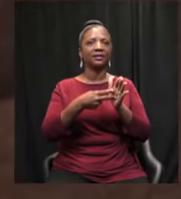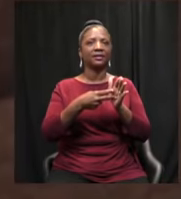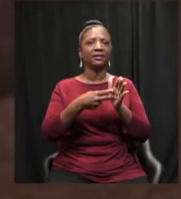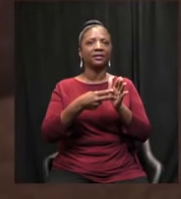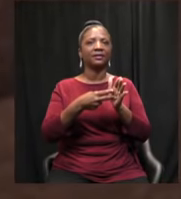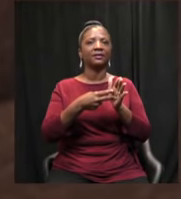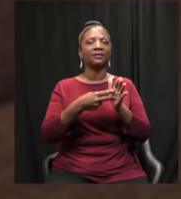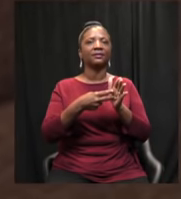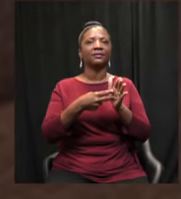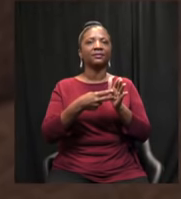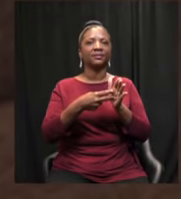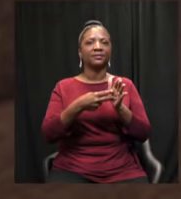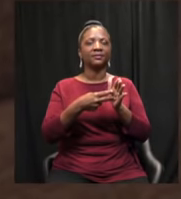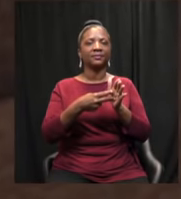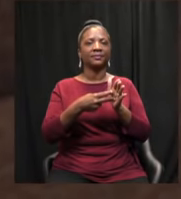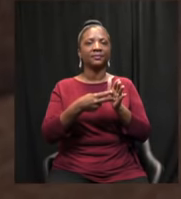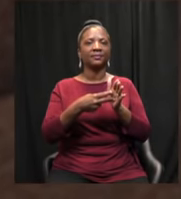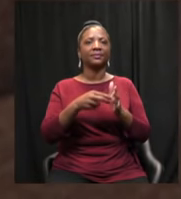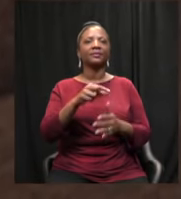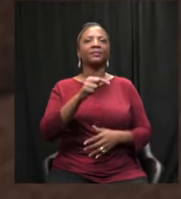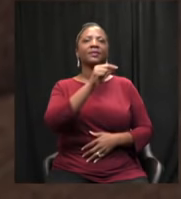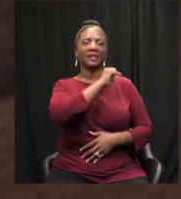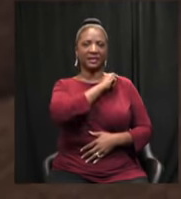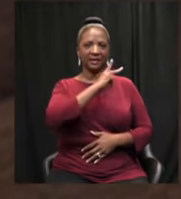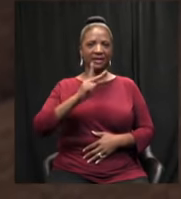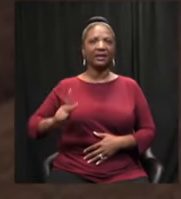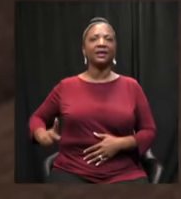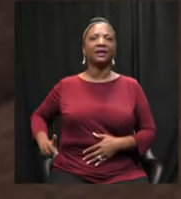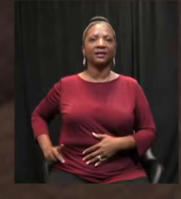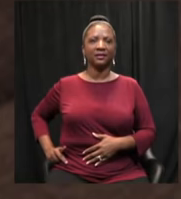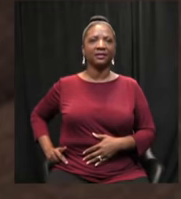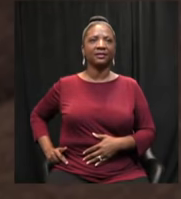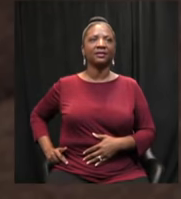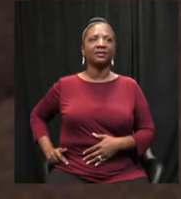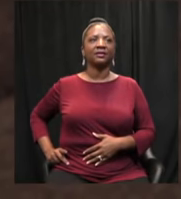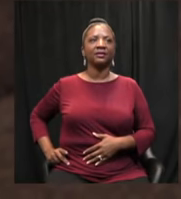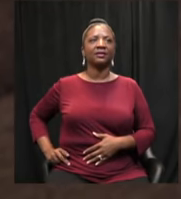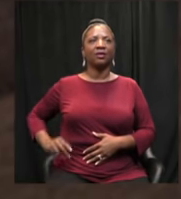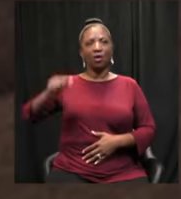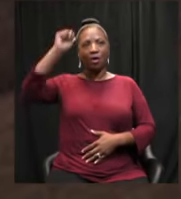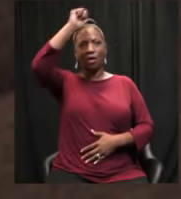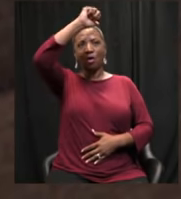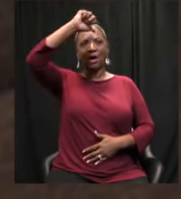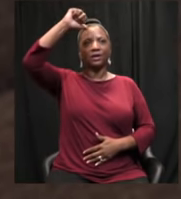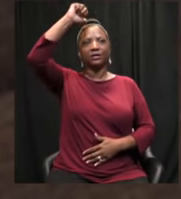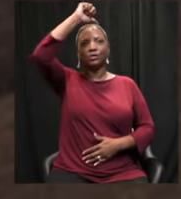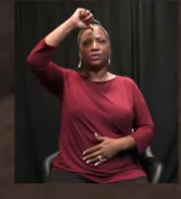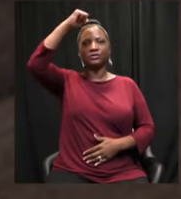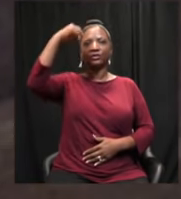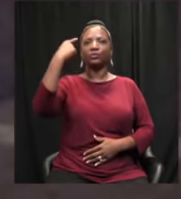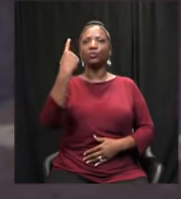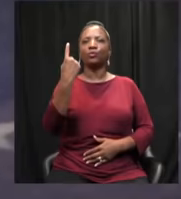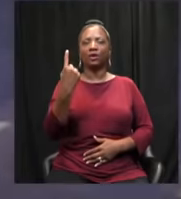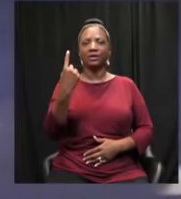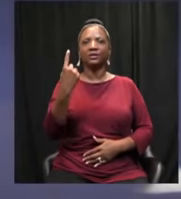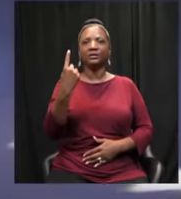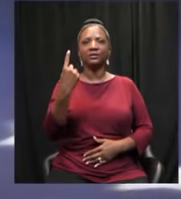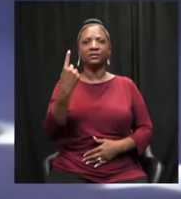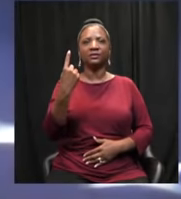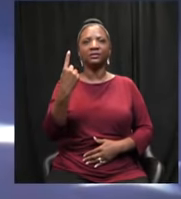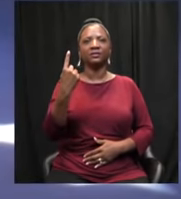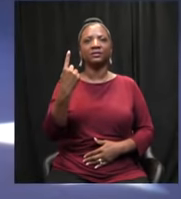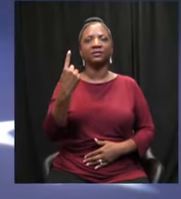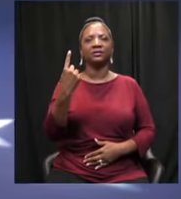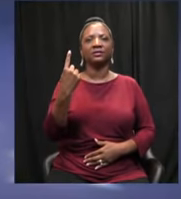Messiah, which comes from another word meaning the anointed one. This Messiah, it comes